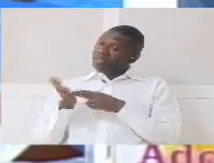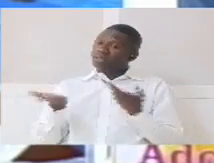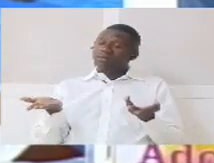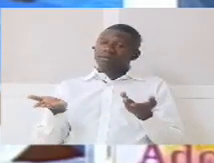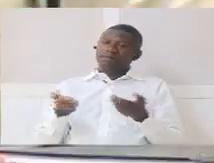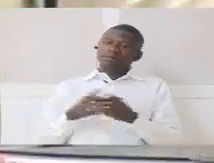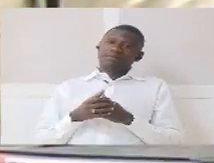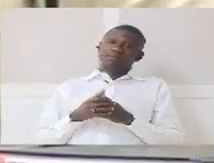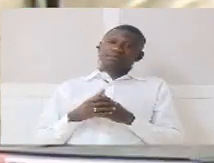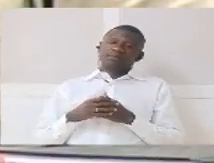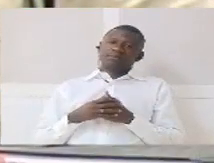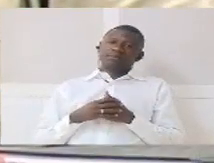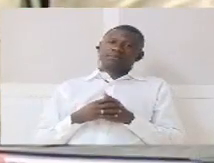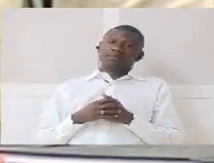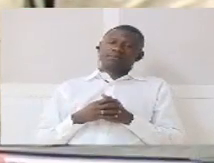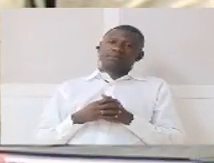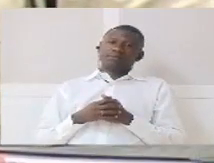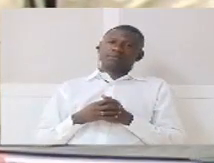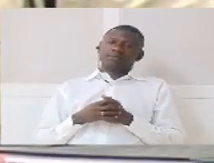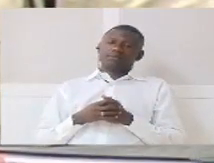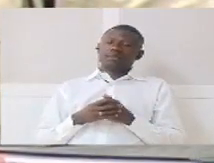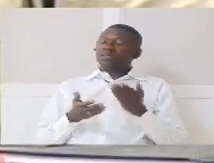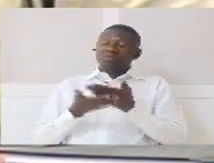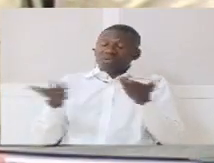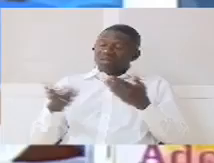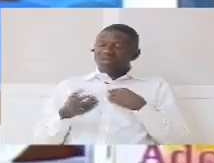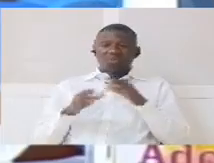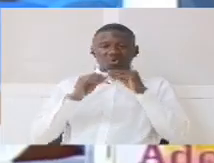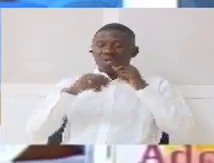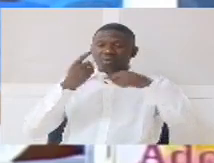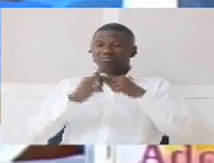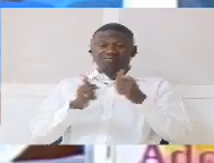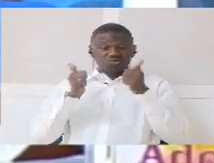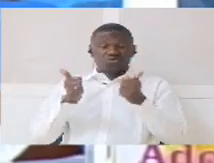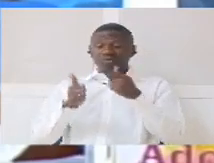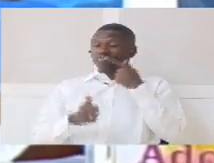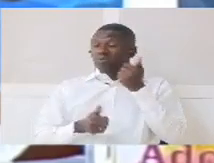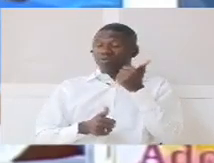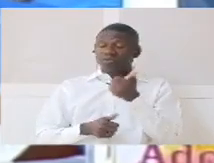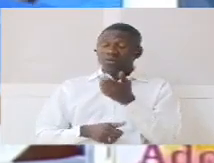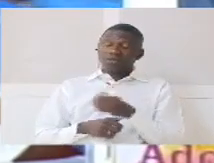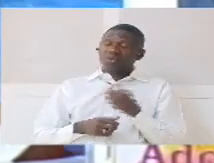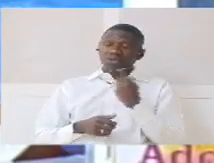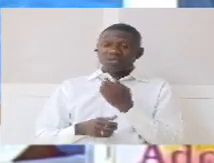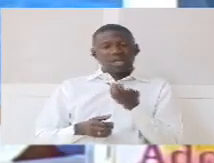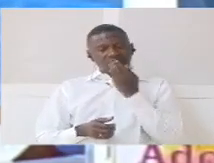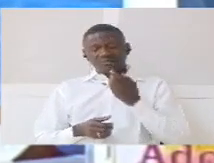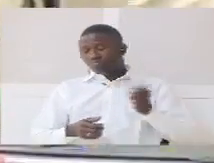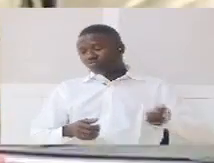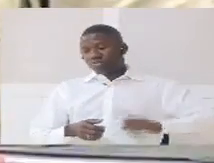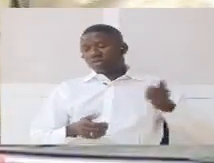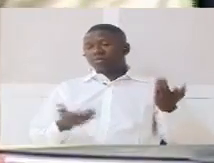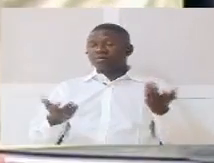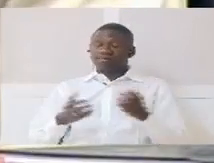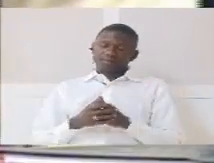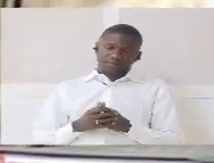know the quality, you don't talk of quality. This is why they don't talk of quality, just for you to eat and fill your stomach. Yes, because other choice